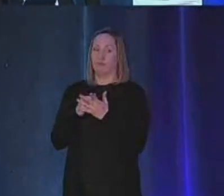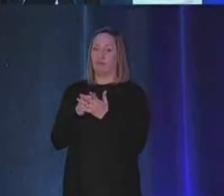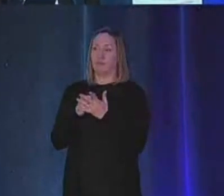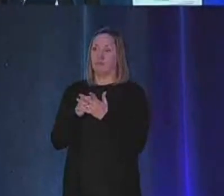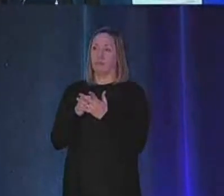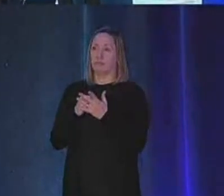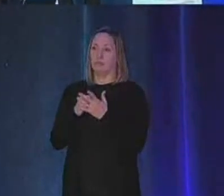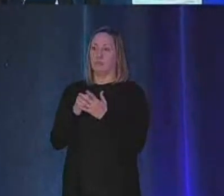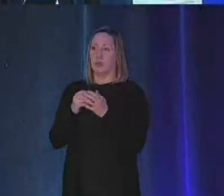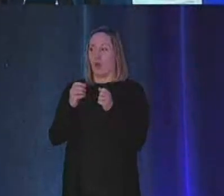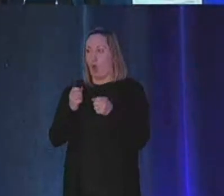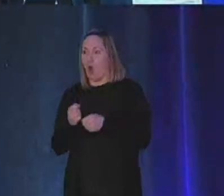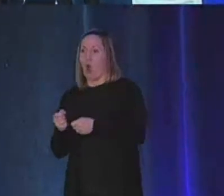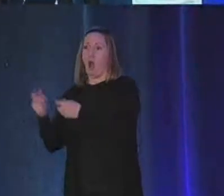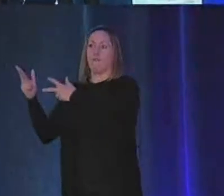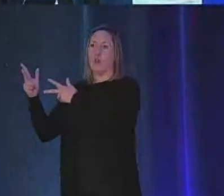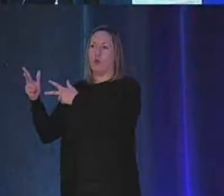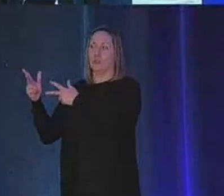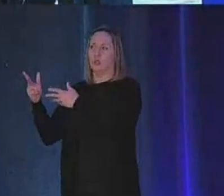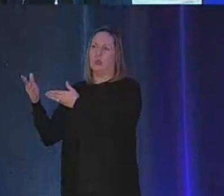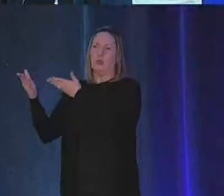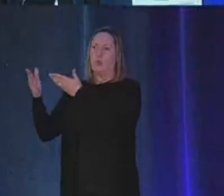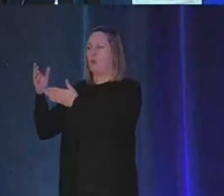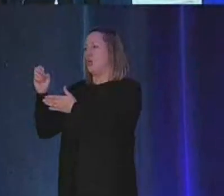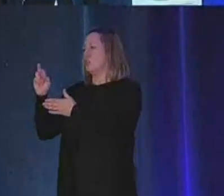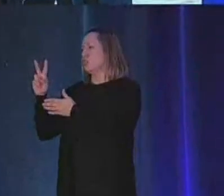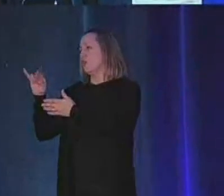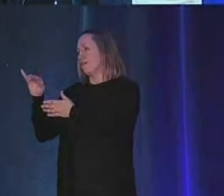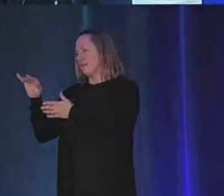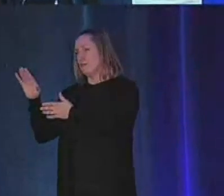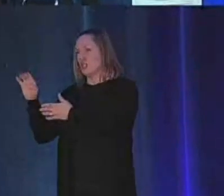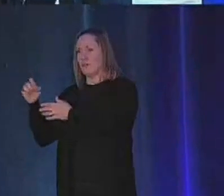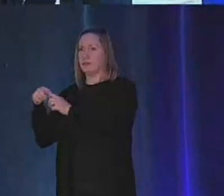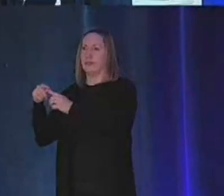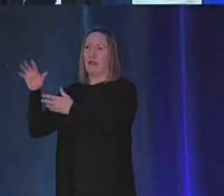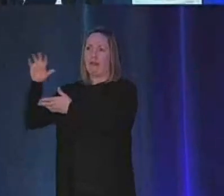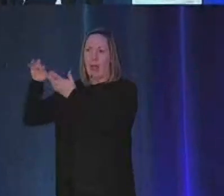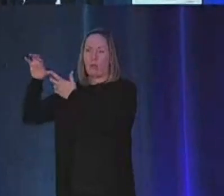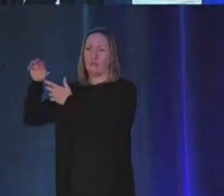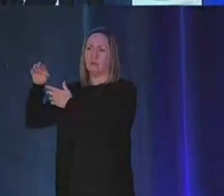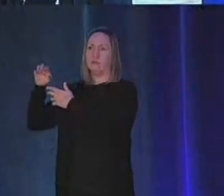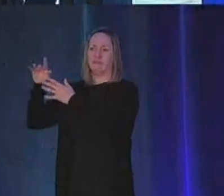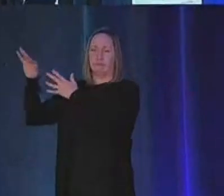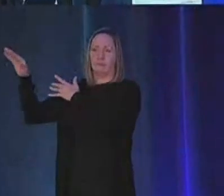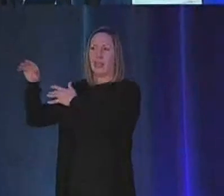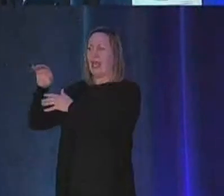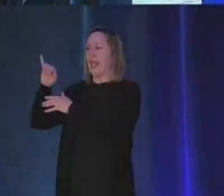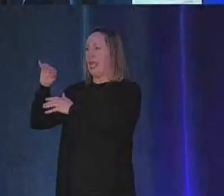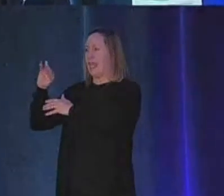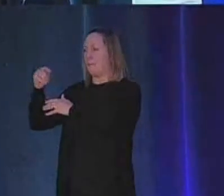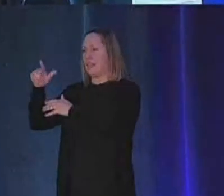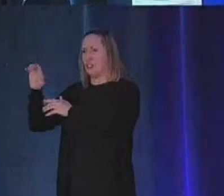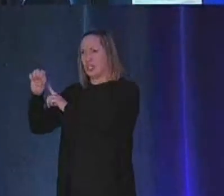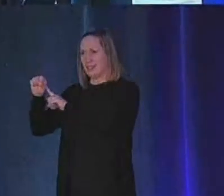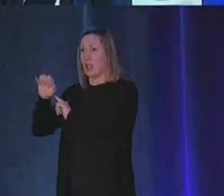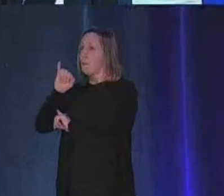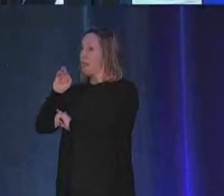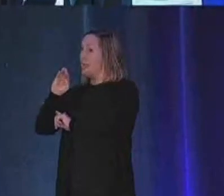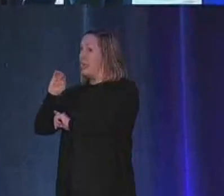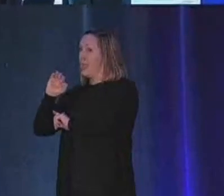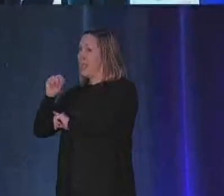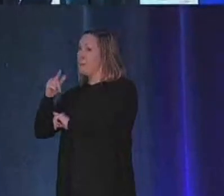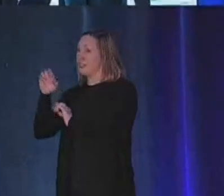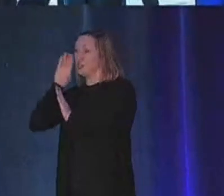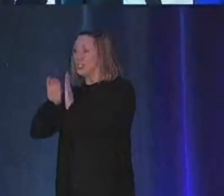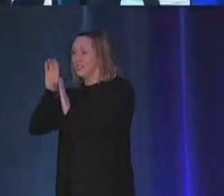Offload that to a service, maybe something like Imagix, something like Cloudinary. But the bottom line is images do create their own